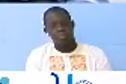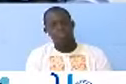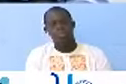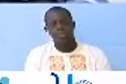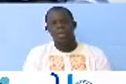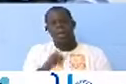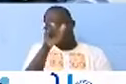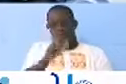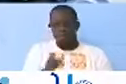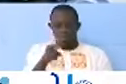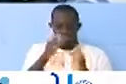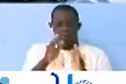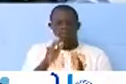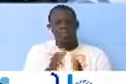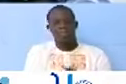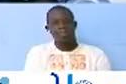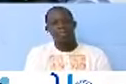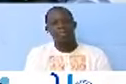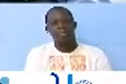a human being,